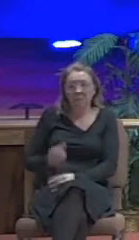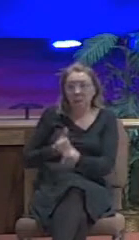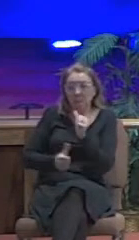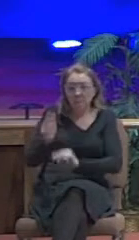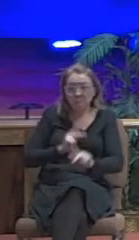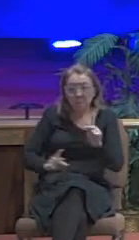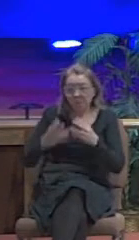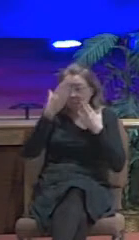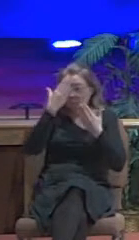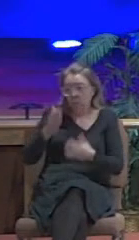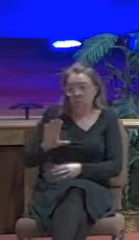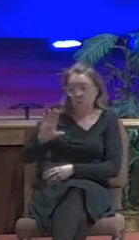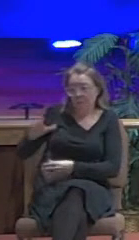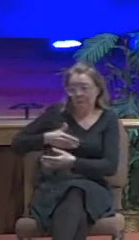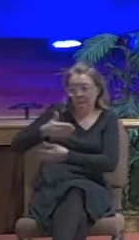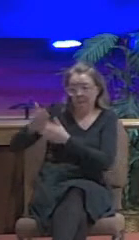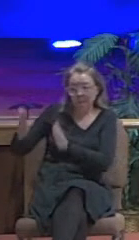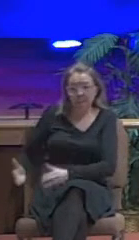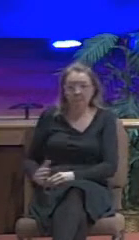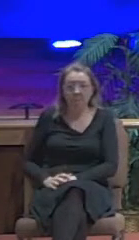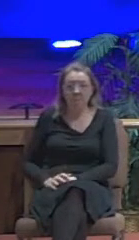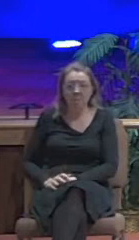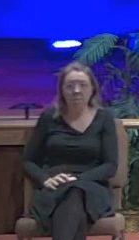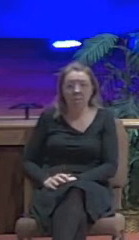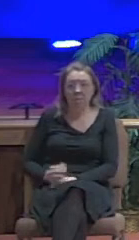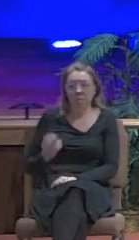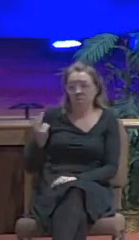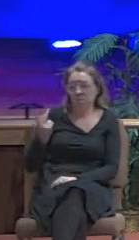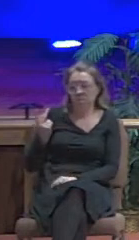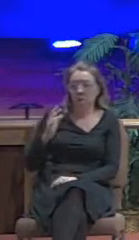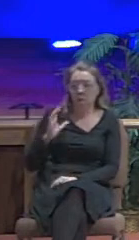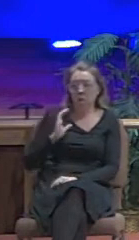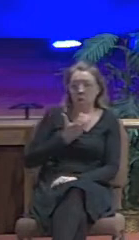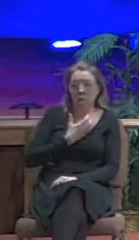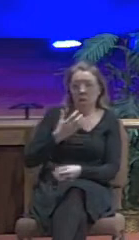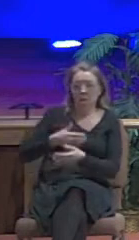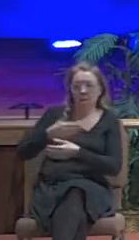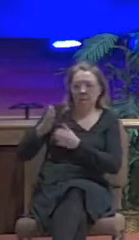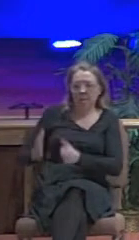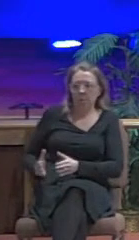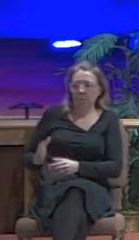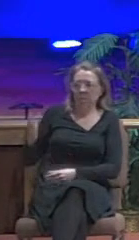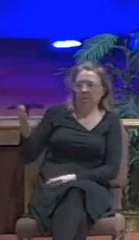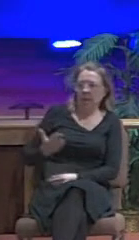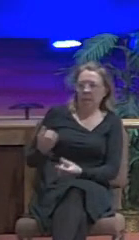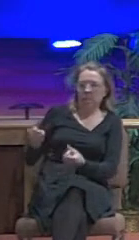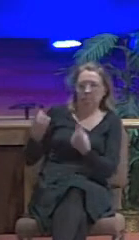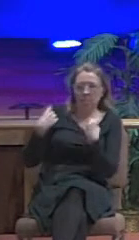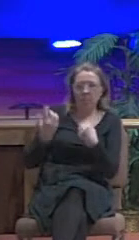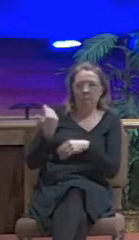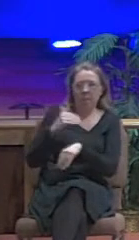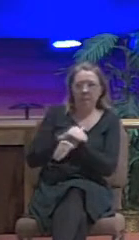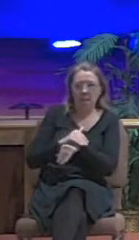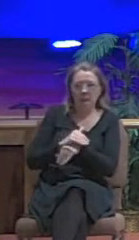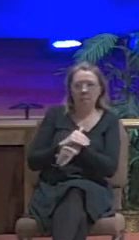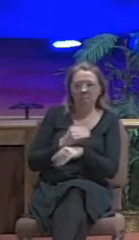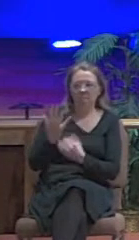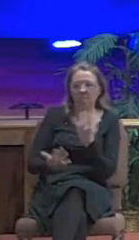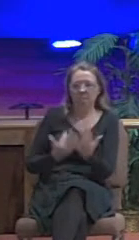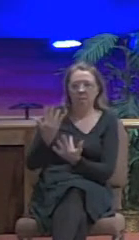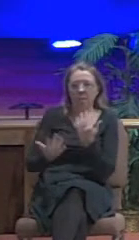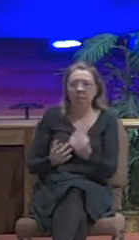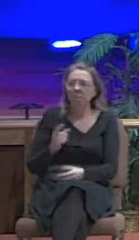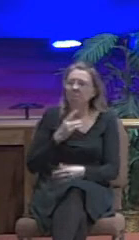Our Misty and I's neighbors invited us over for a bonfire last night. It was fantastic. We had such a good time.